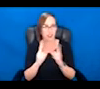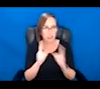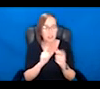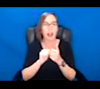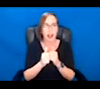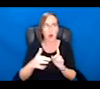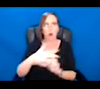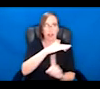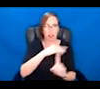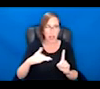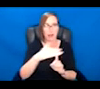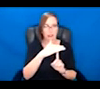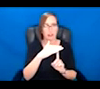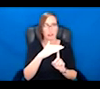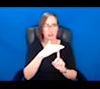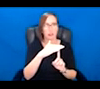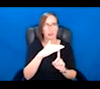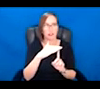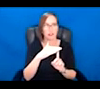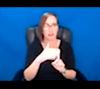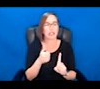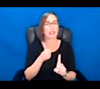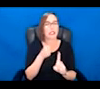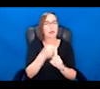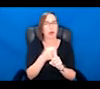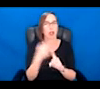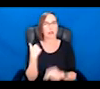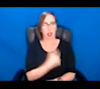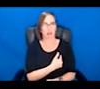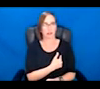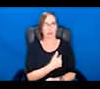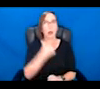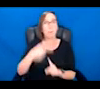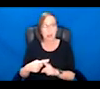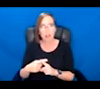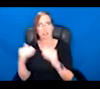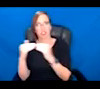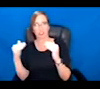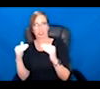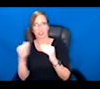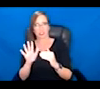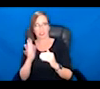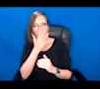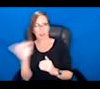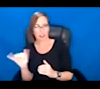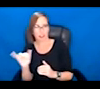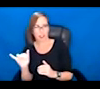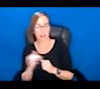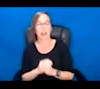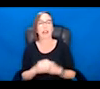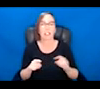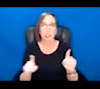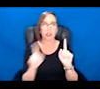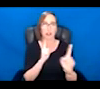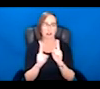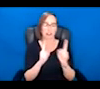climate impacts us, not to mention what justice looks like. And as we started to have that conversation, it